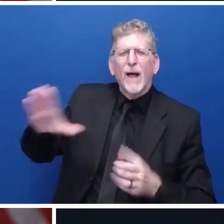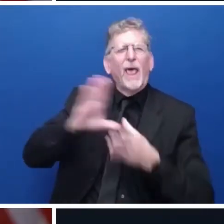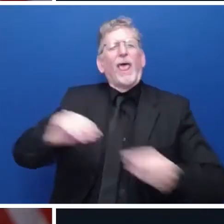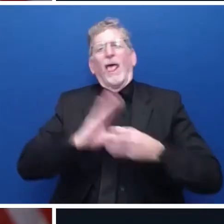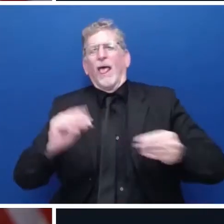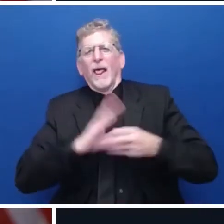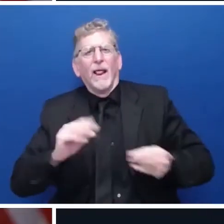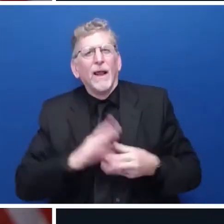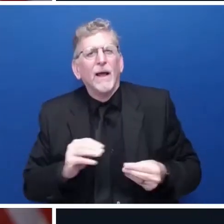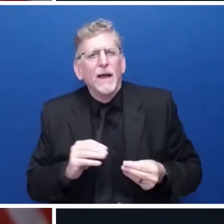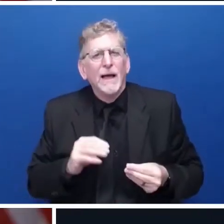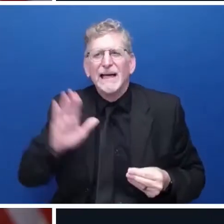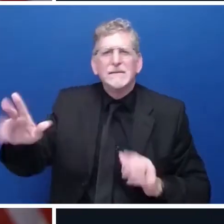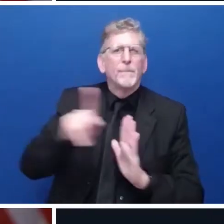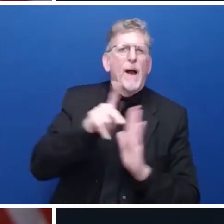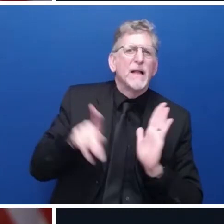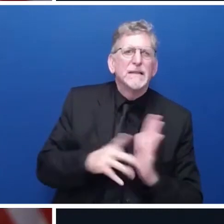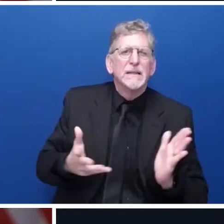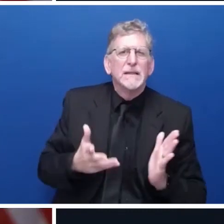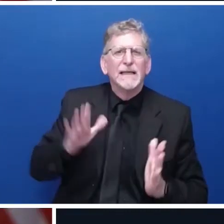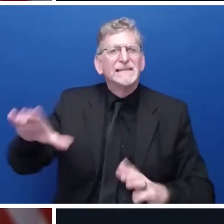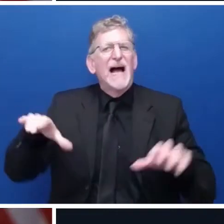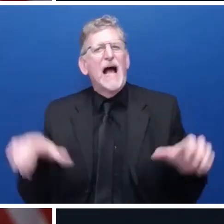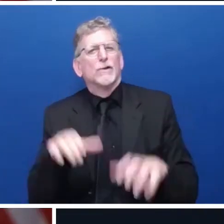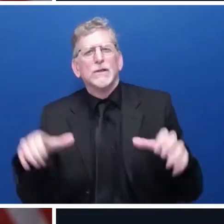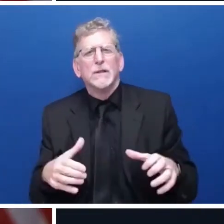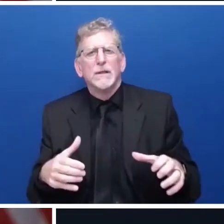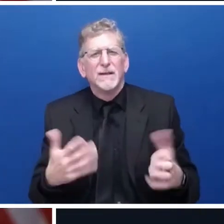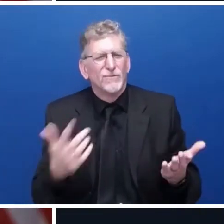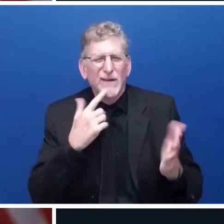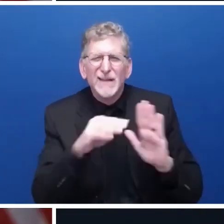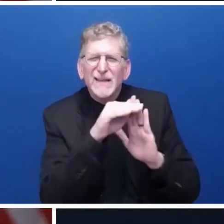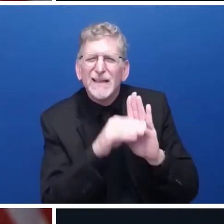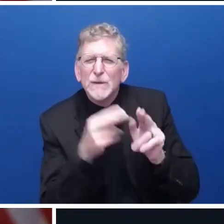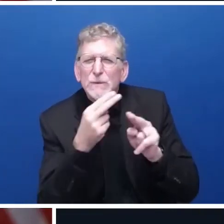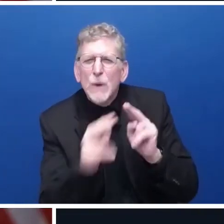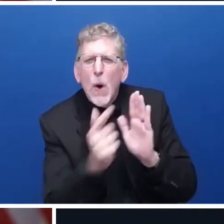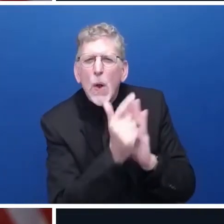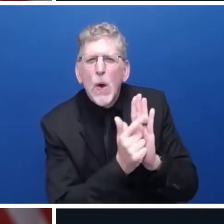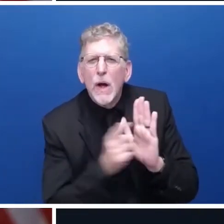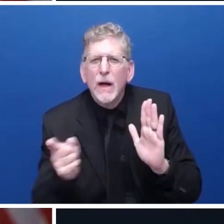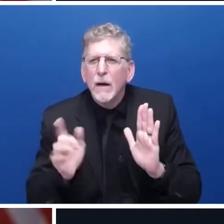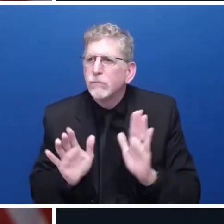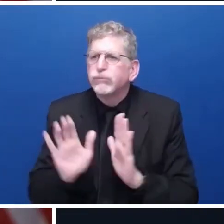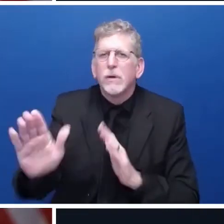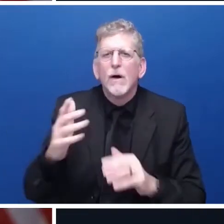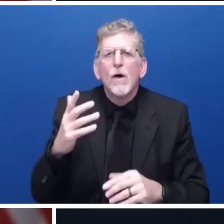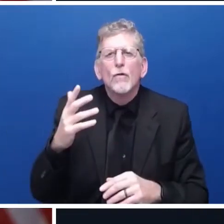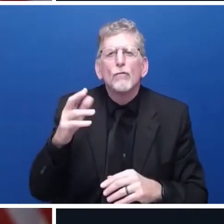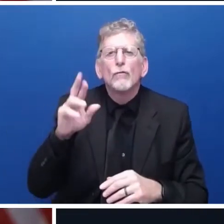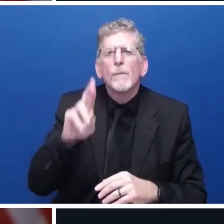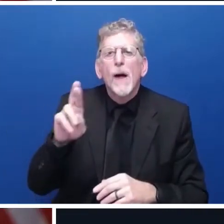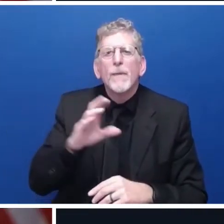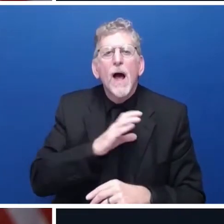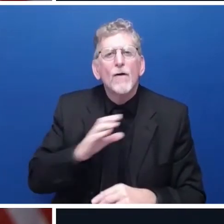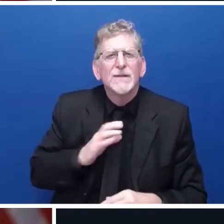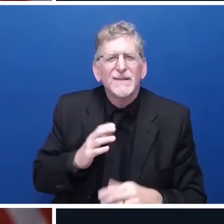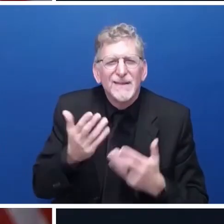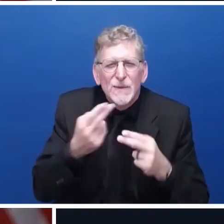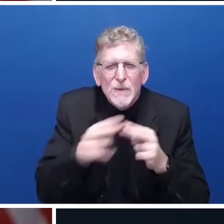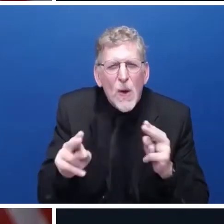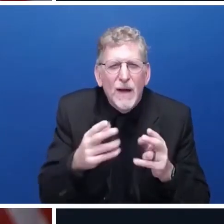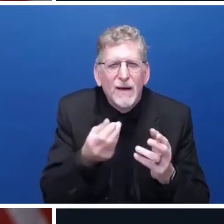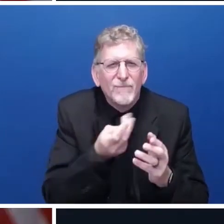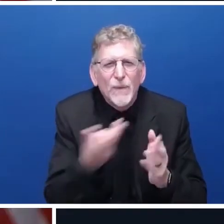Somebody must be benefiting. He's enriching himself, his family, his friends. The scale of the